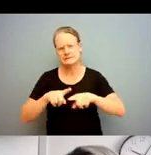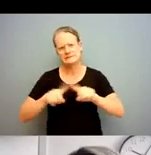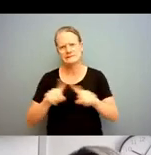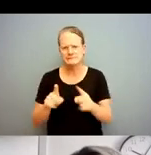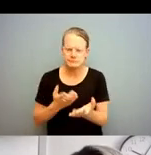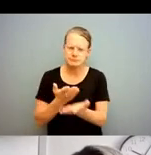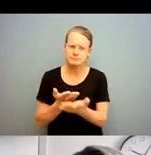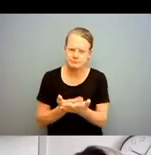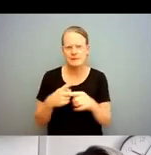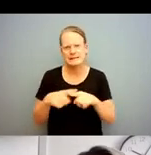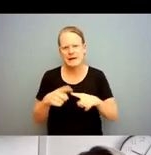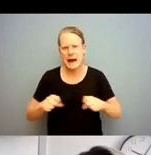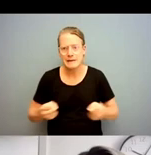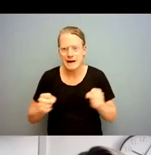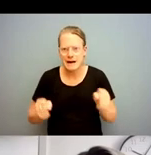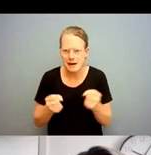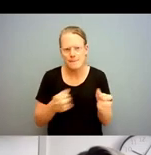the rest of the country?